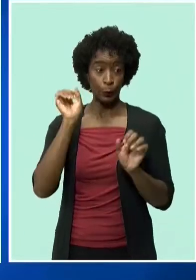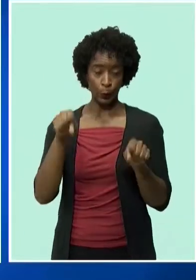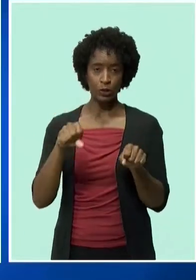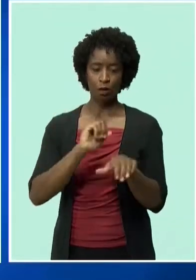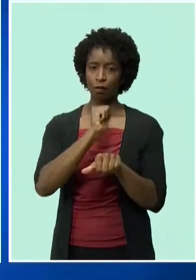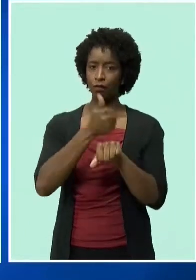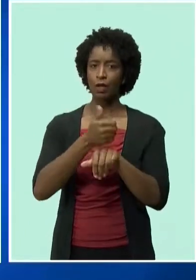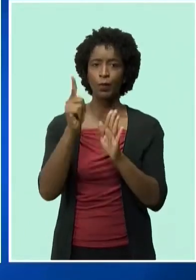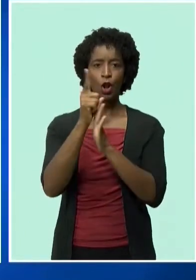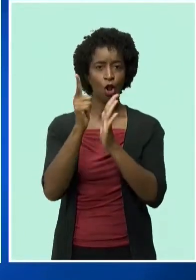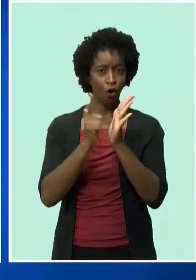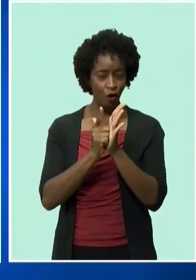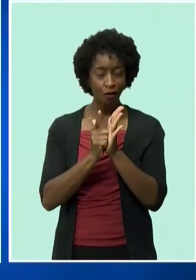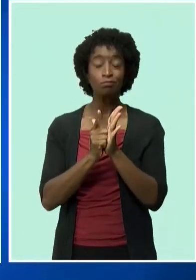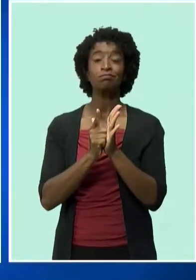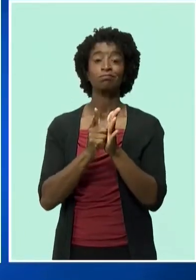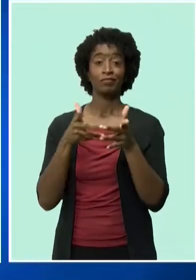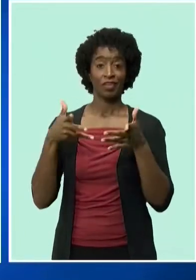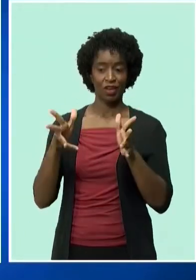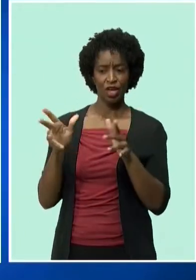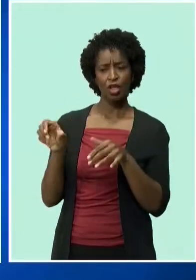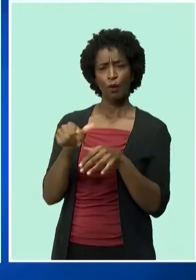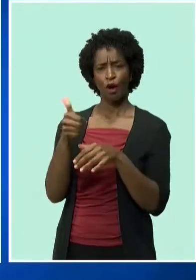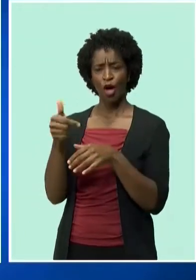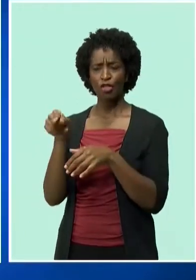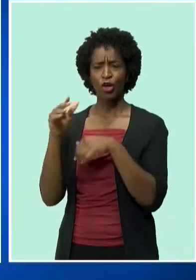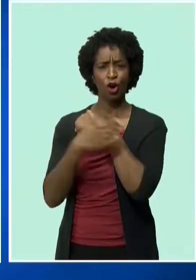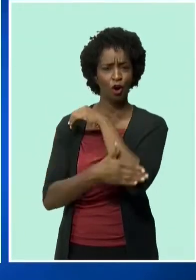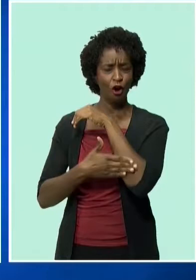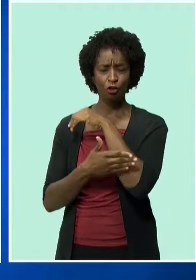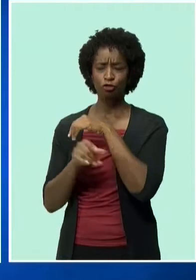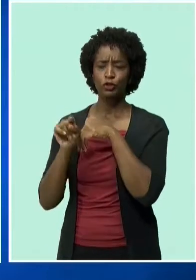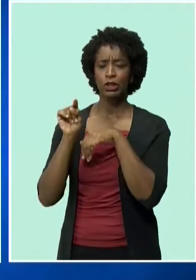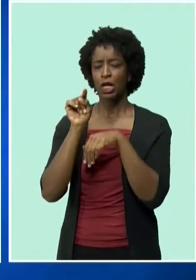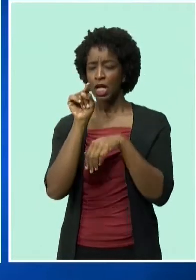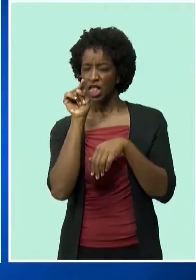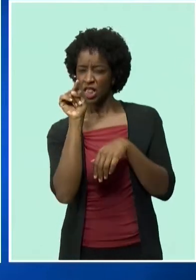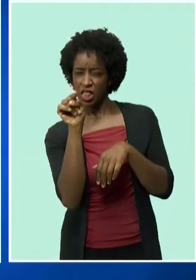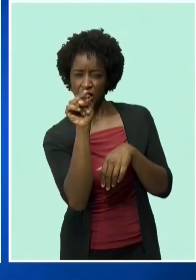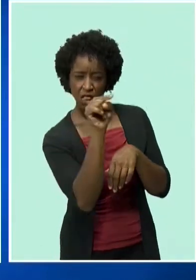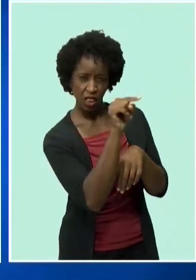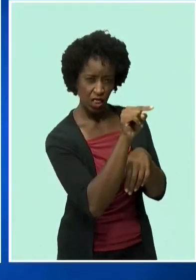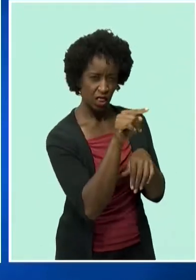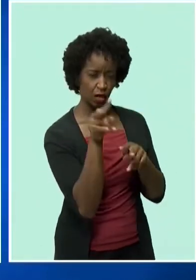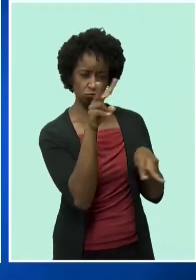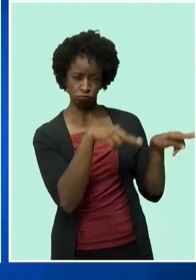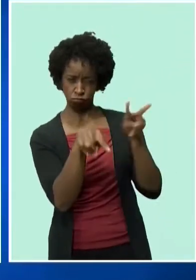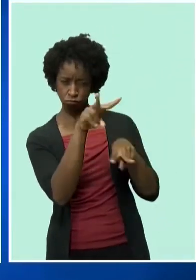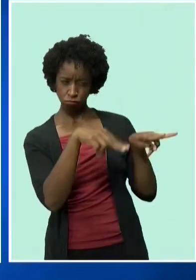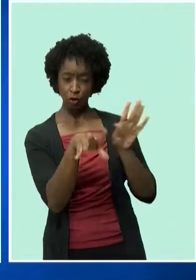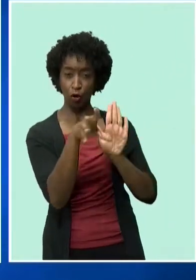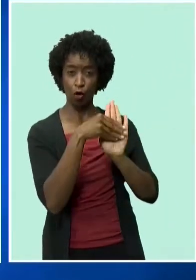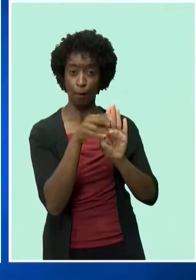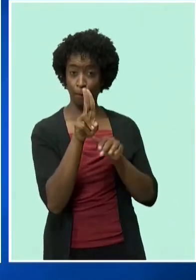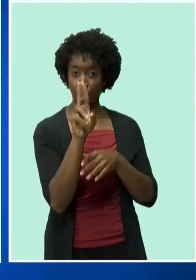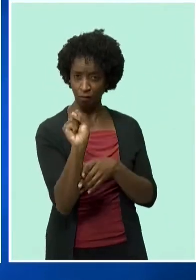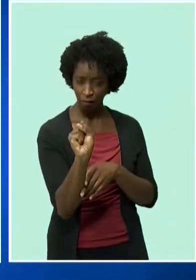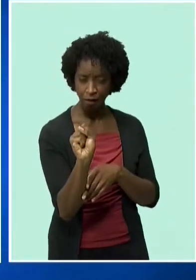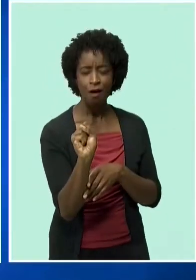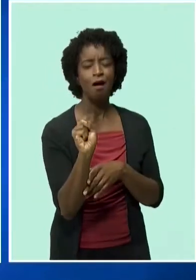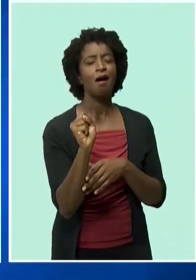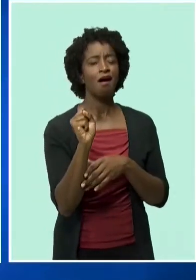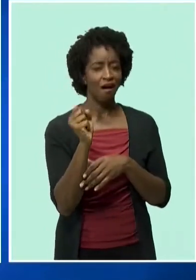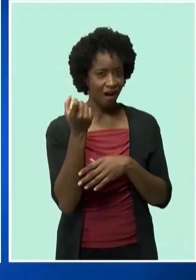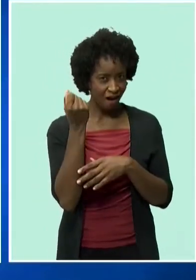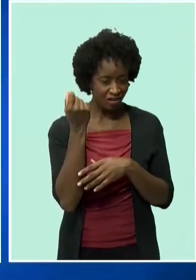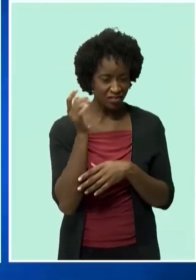other jurisdictions who tend to follow suit to understand the vital role that correspondent banking relationships